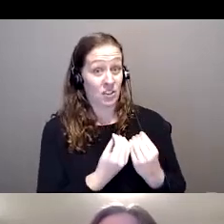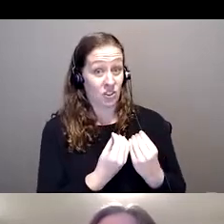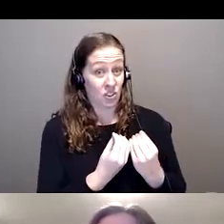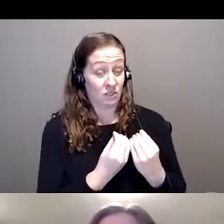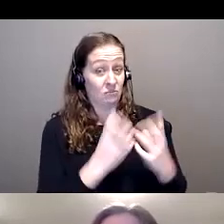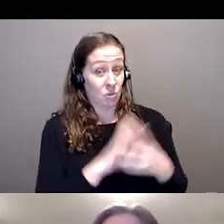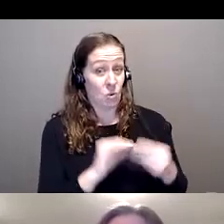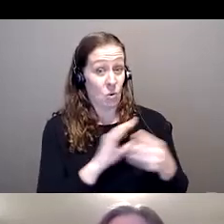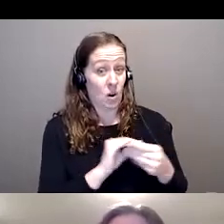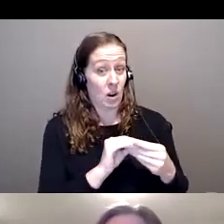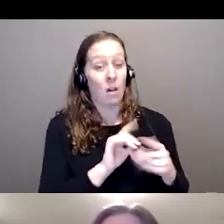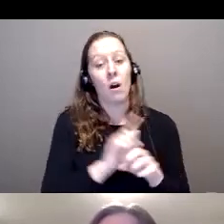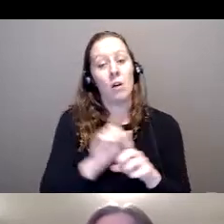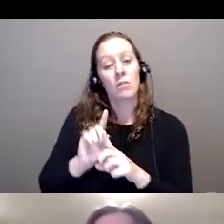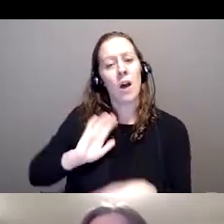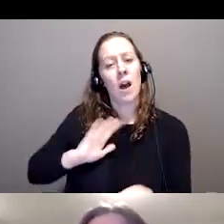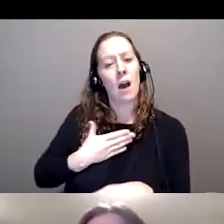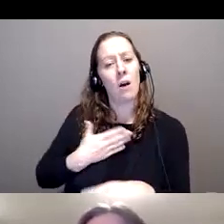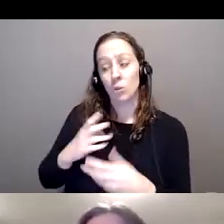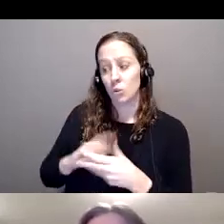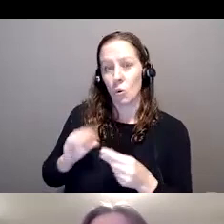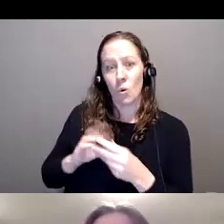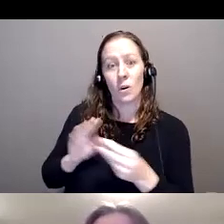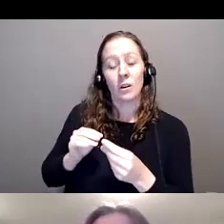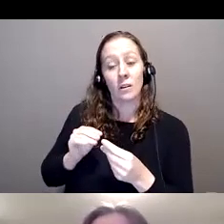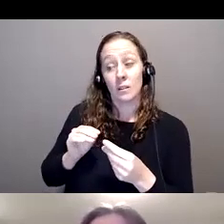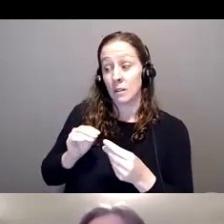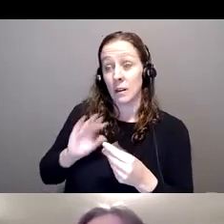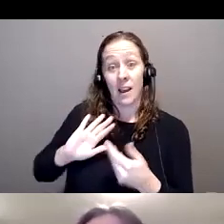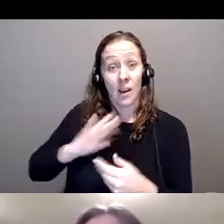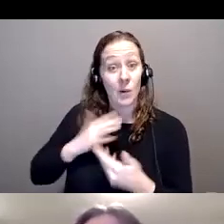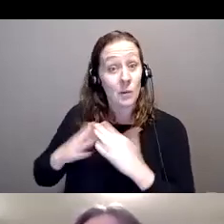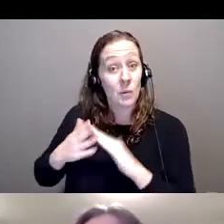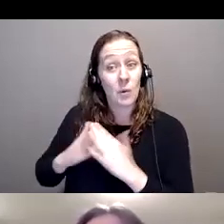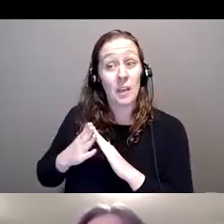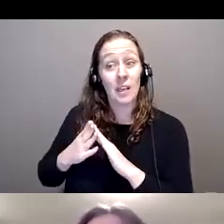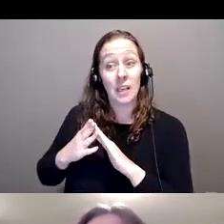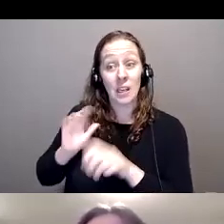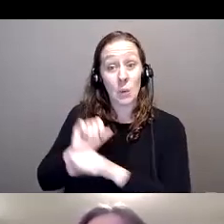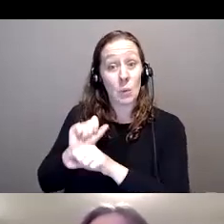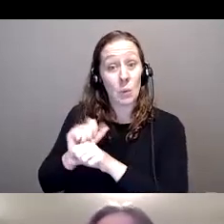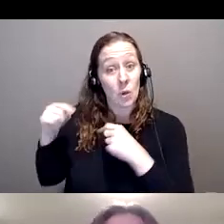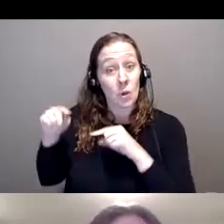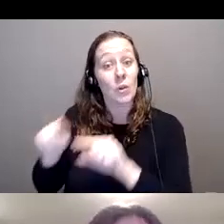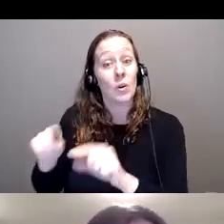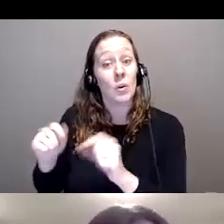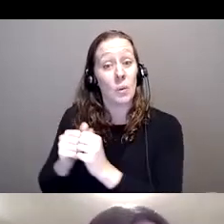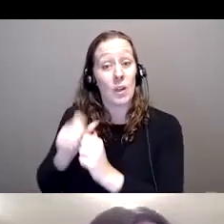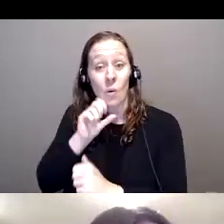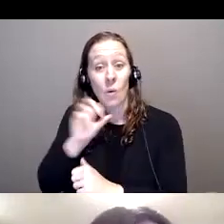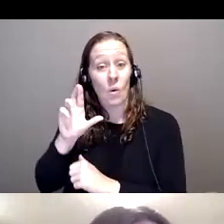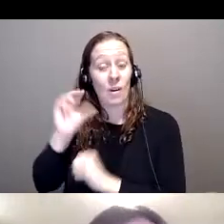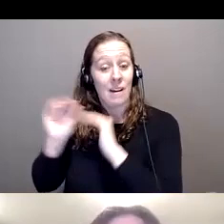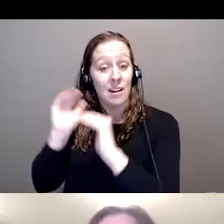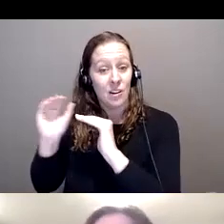our story working alongside older adults in our community. I'm going to talk a little bit about our